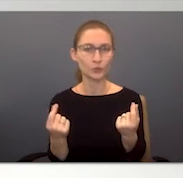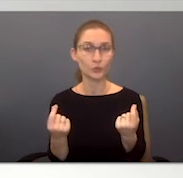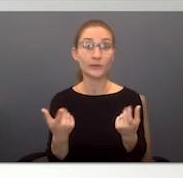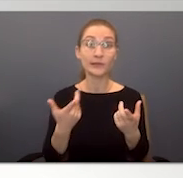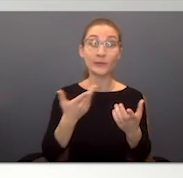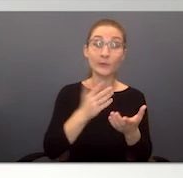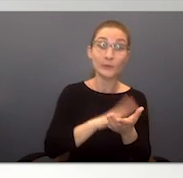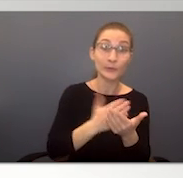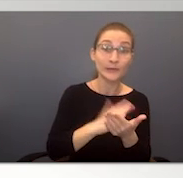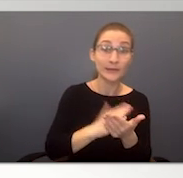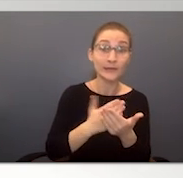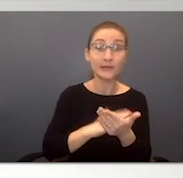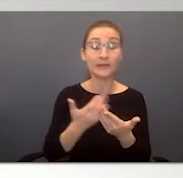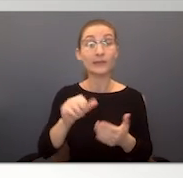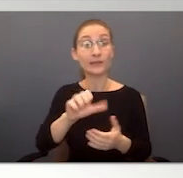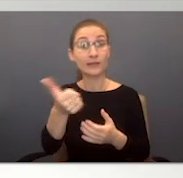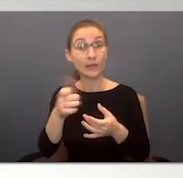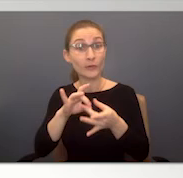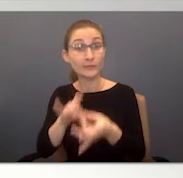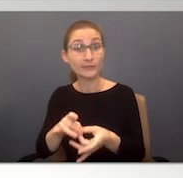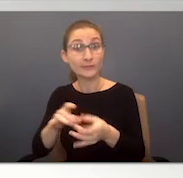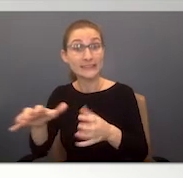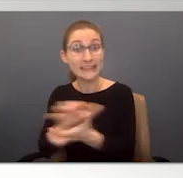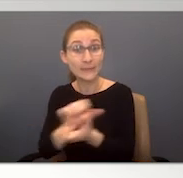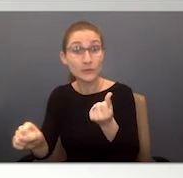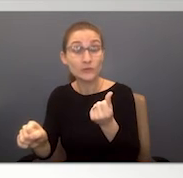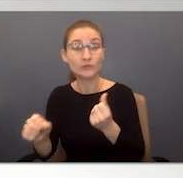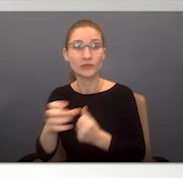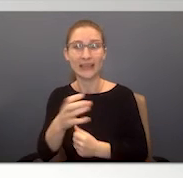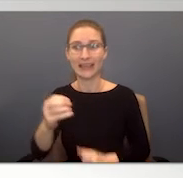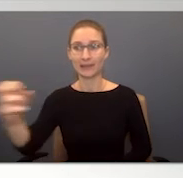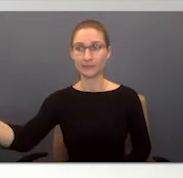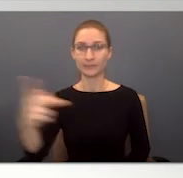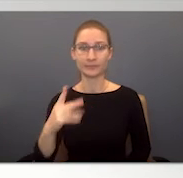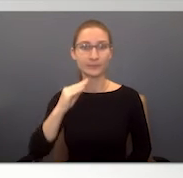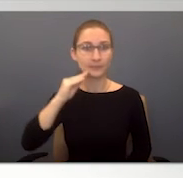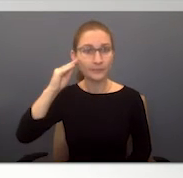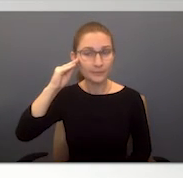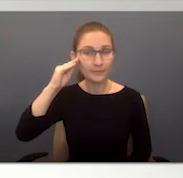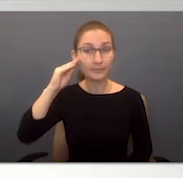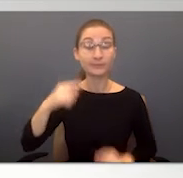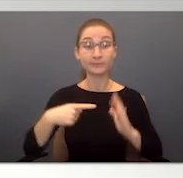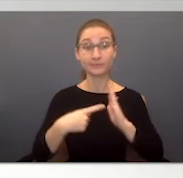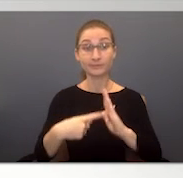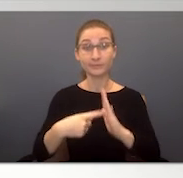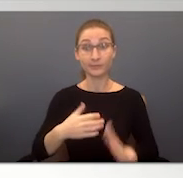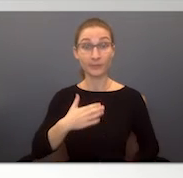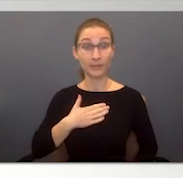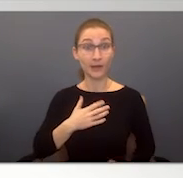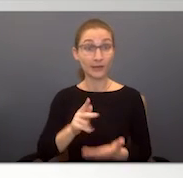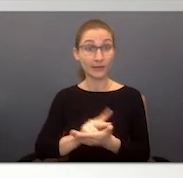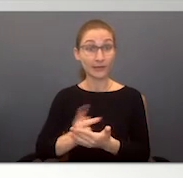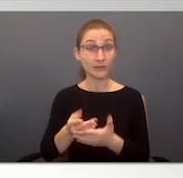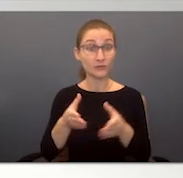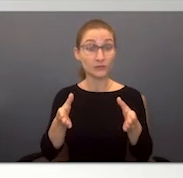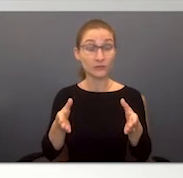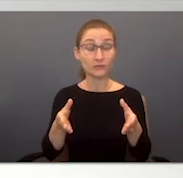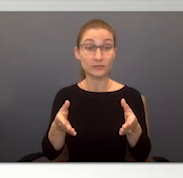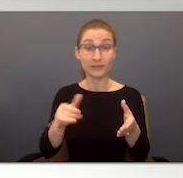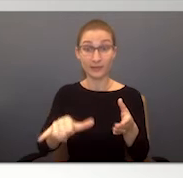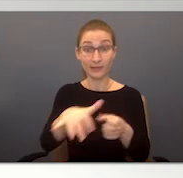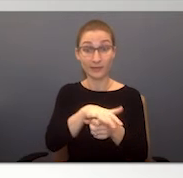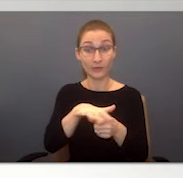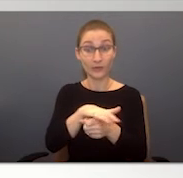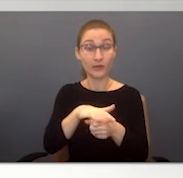the walls were gone, and we actually had to go and live in a hotel before we were able to come back. And then, like I was